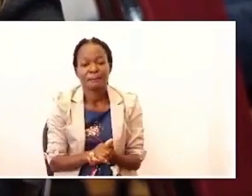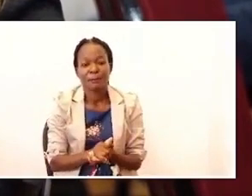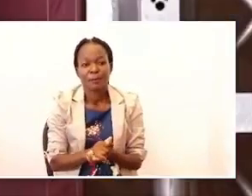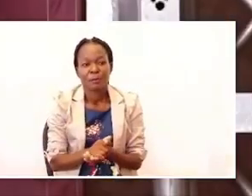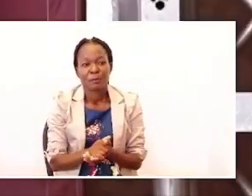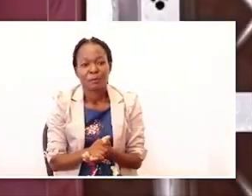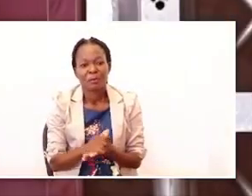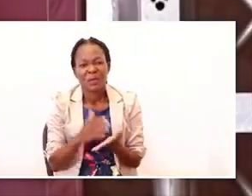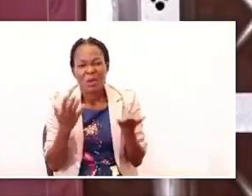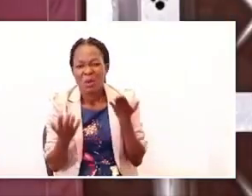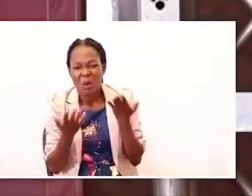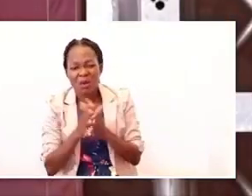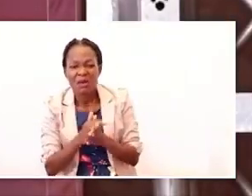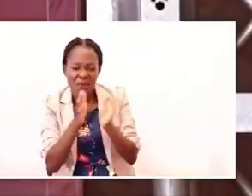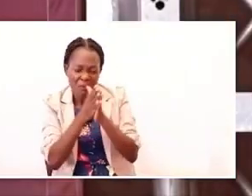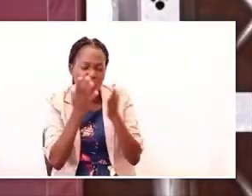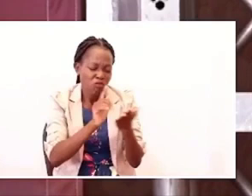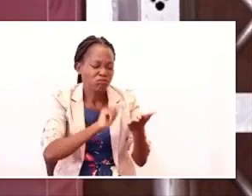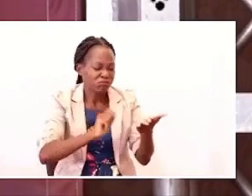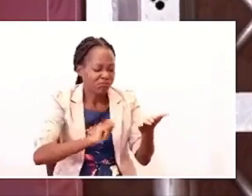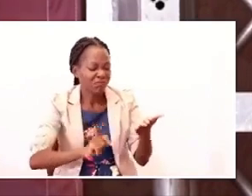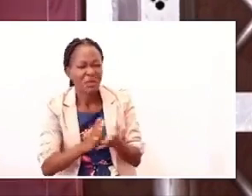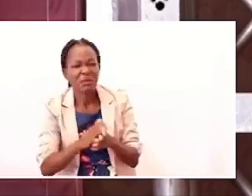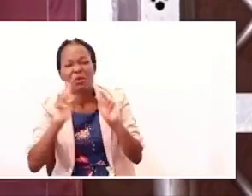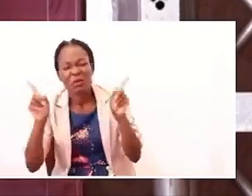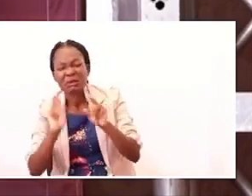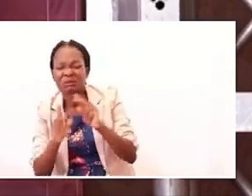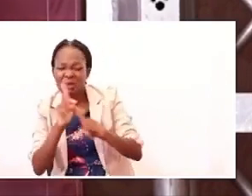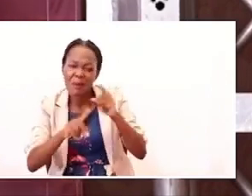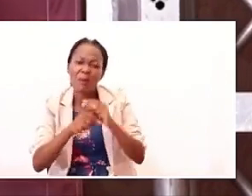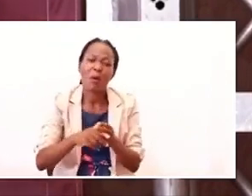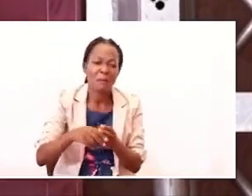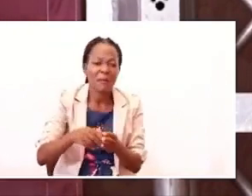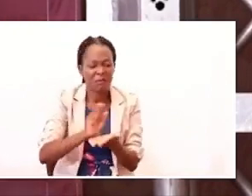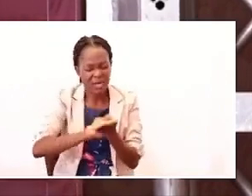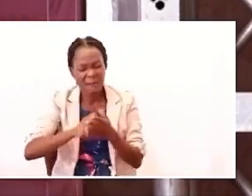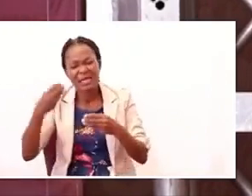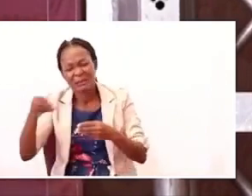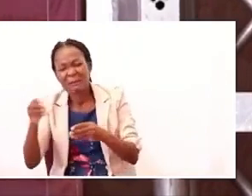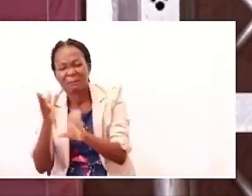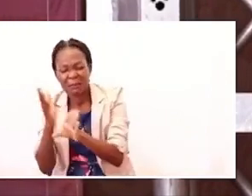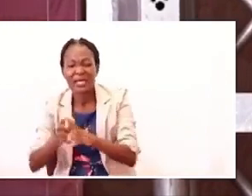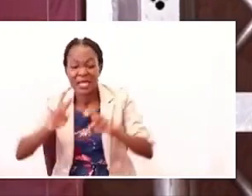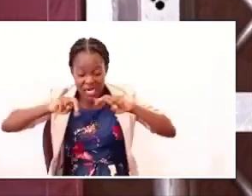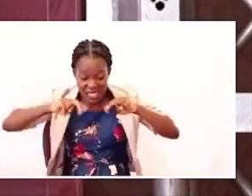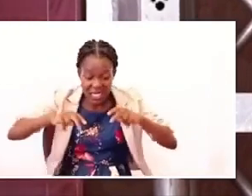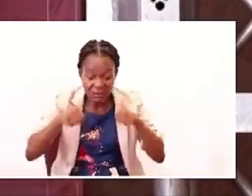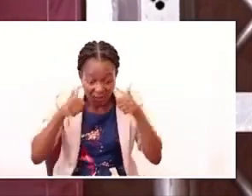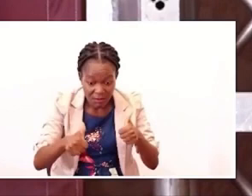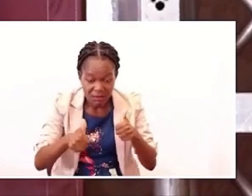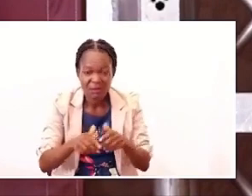Even though the literature and the arguments and the discourse on the debt sustainability issue varies from place to